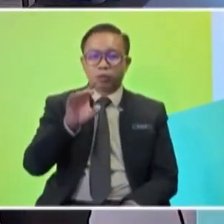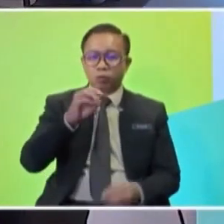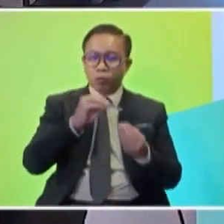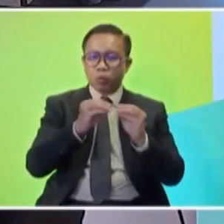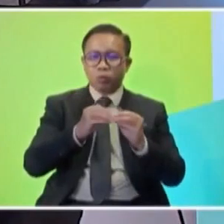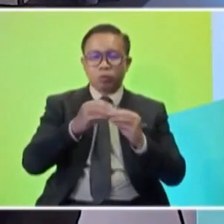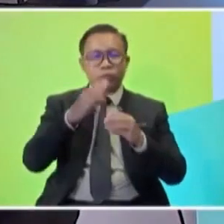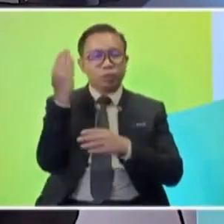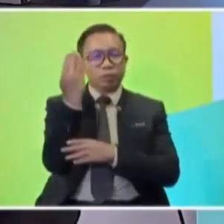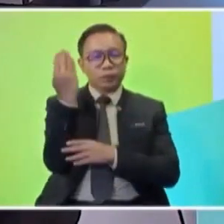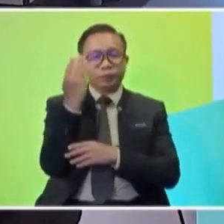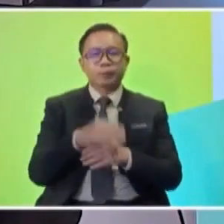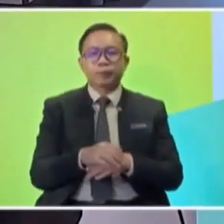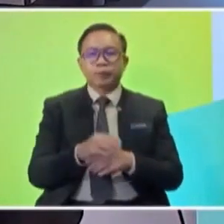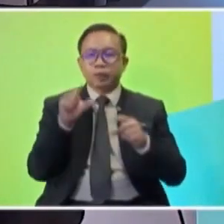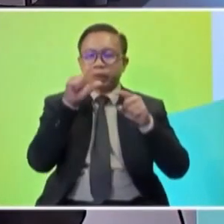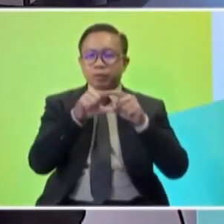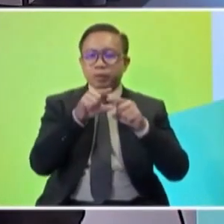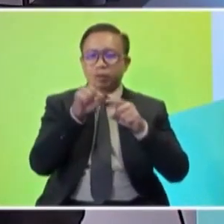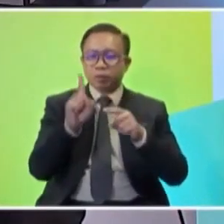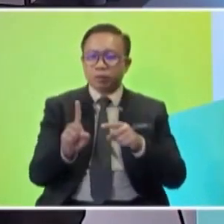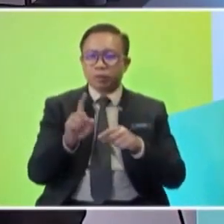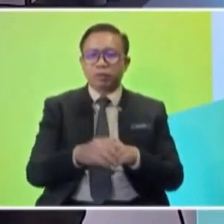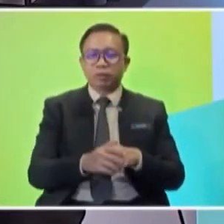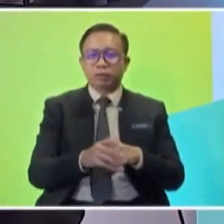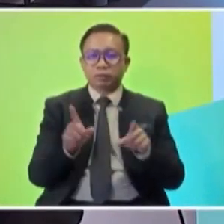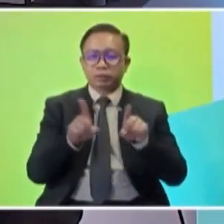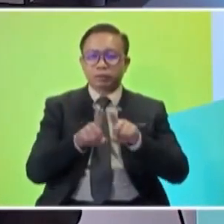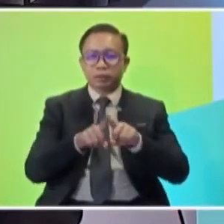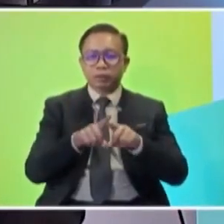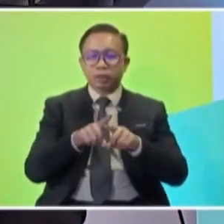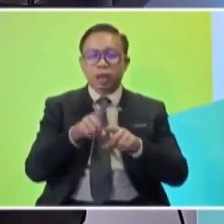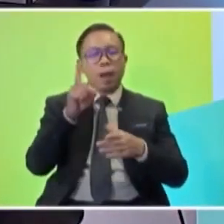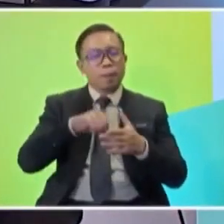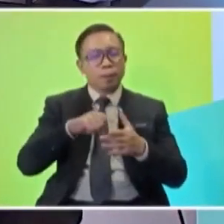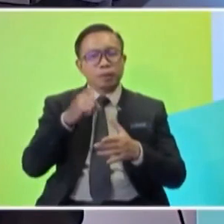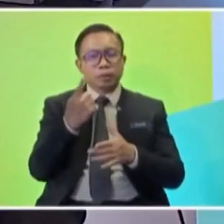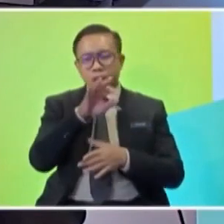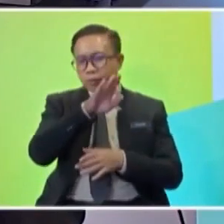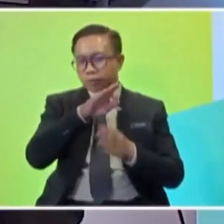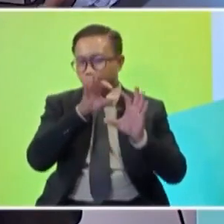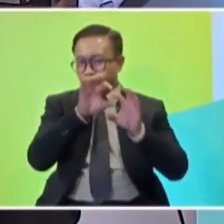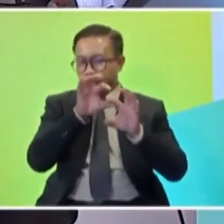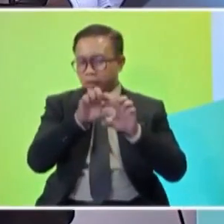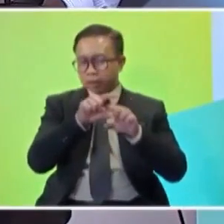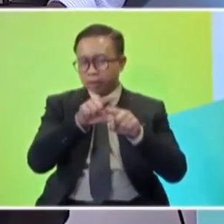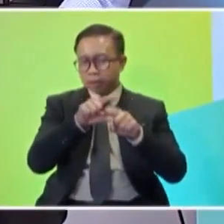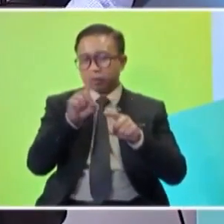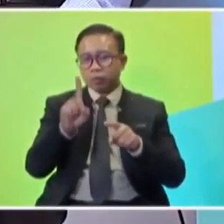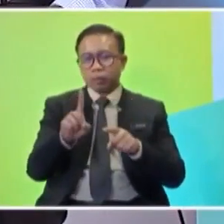So 8 is divide with 1 is 8 itself, the number itself. Whatever you divide with 1 is the number itself. But okay, usually we won't write 8